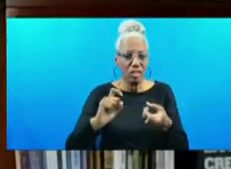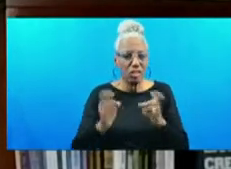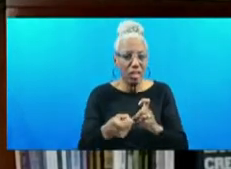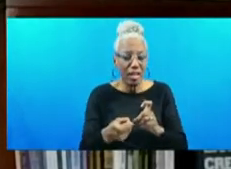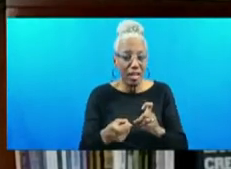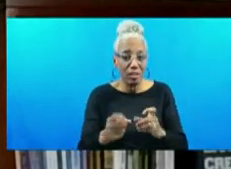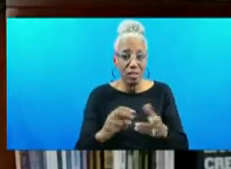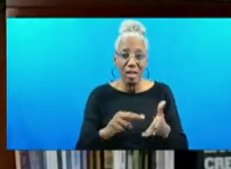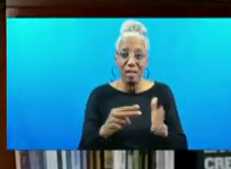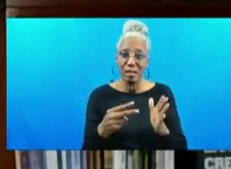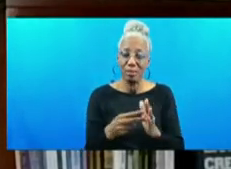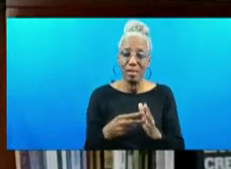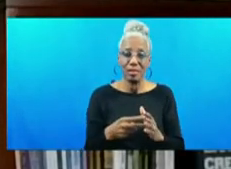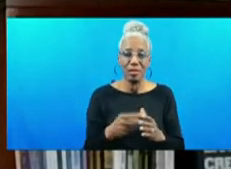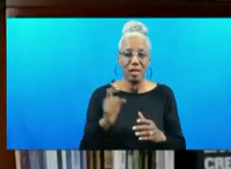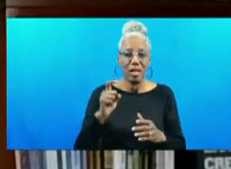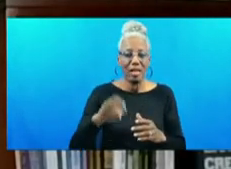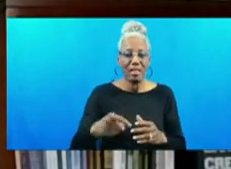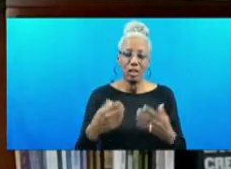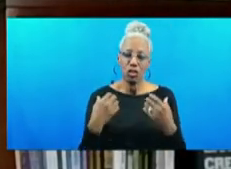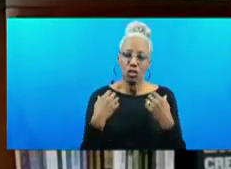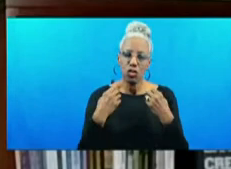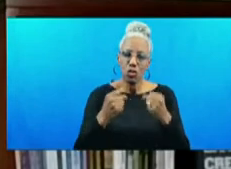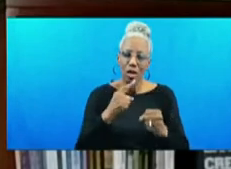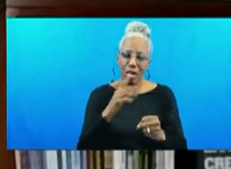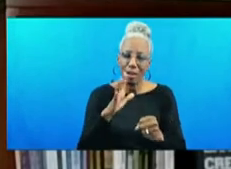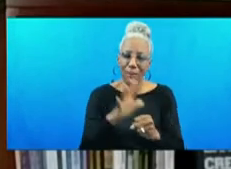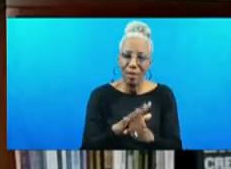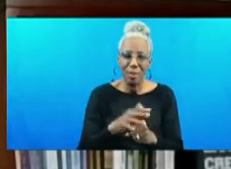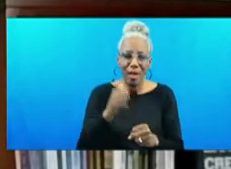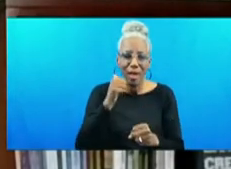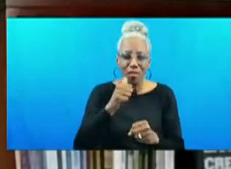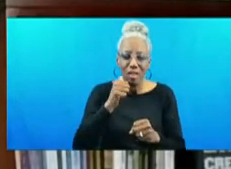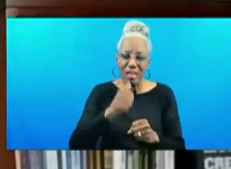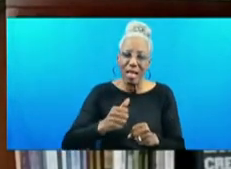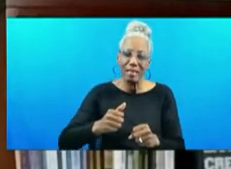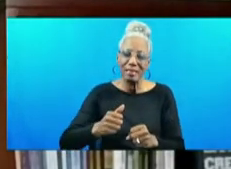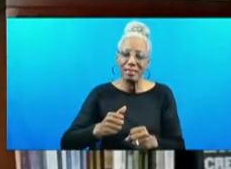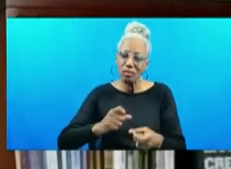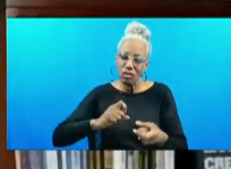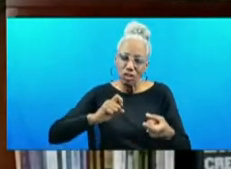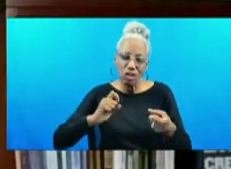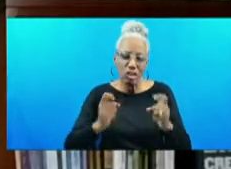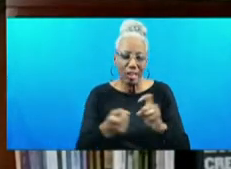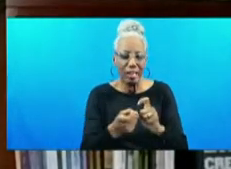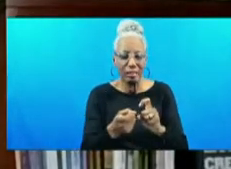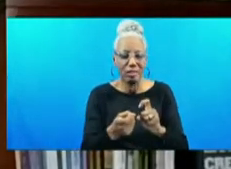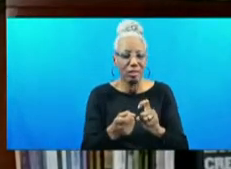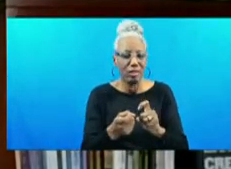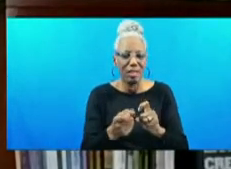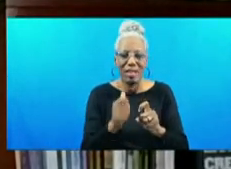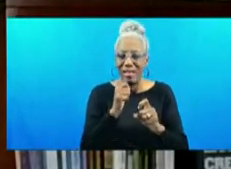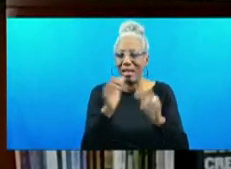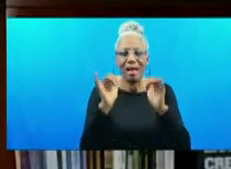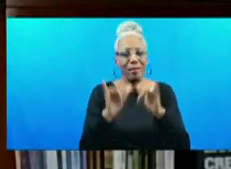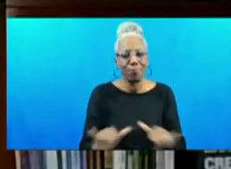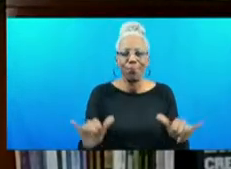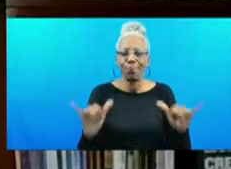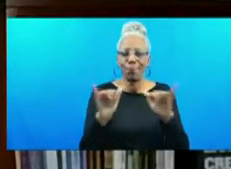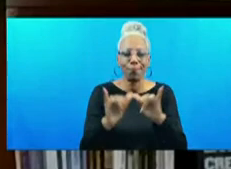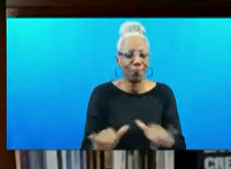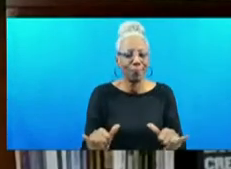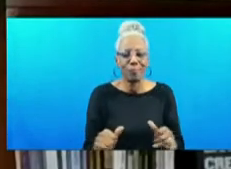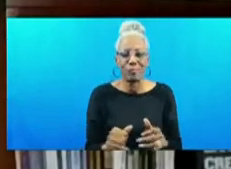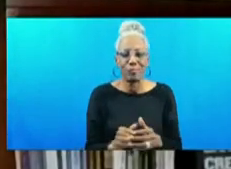strong commitment every day to disrupt the status quo. And that means we have to disrupt it because it is simply not good enough for too many of